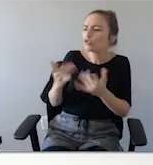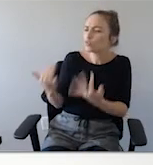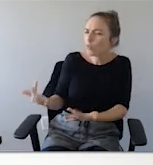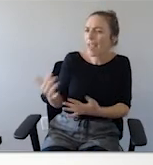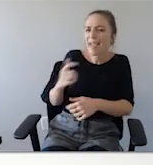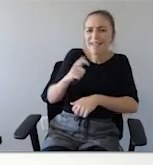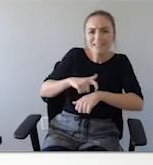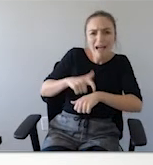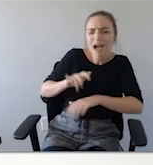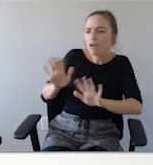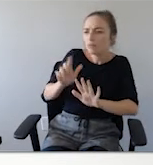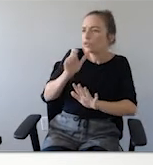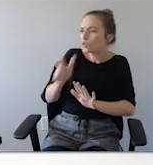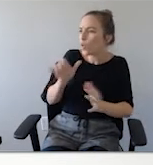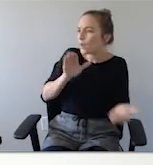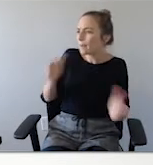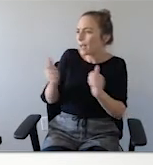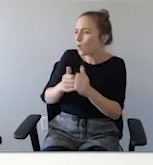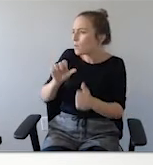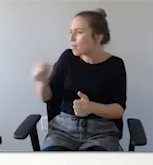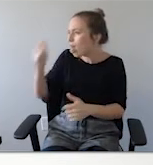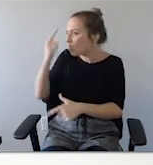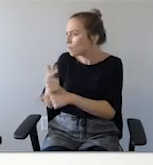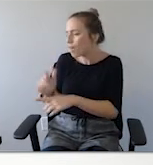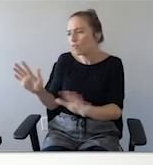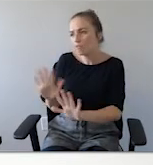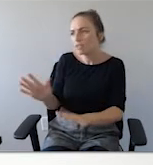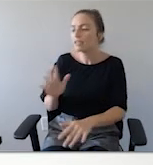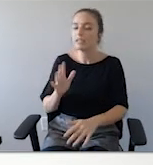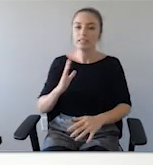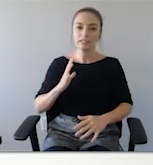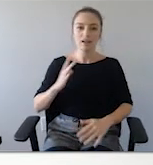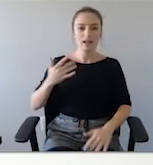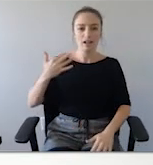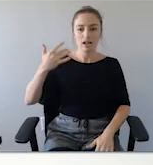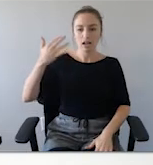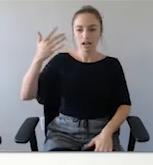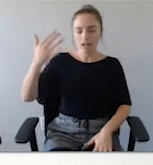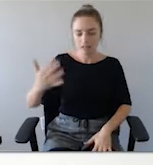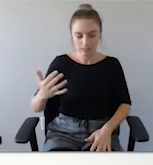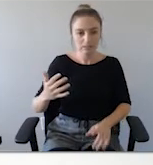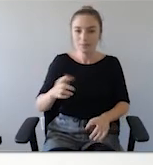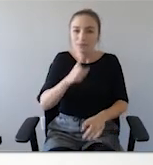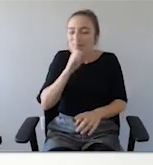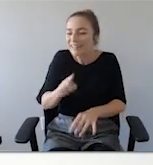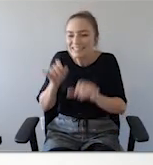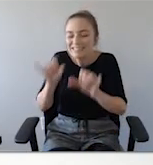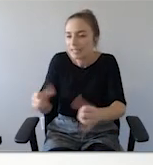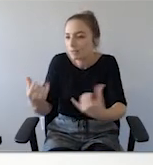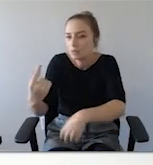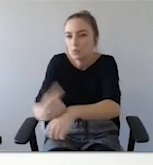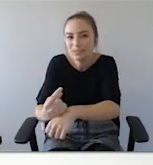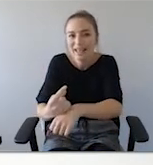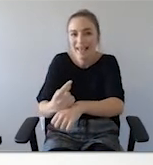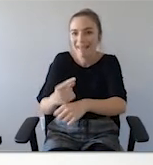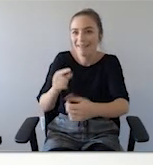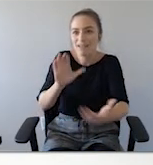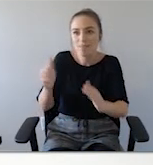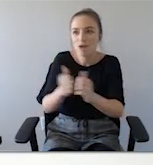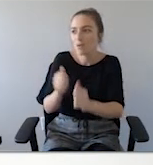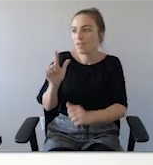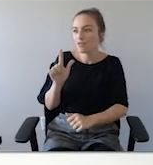story because it's still happening today. And that was about 24 years ago. And we still hear a lot of those